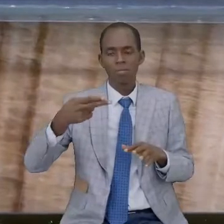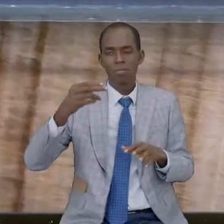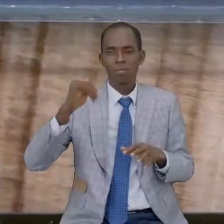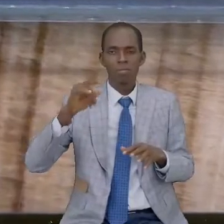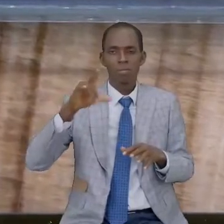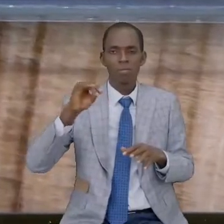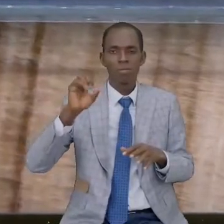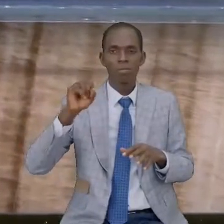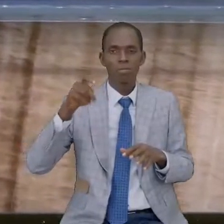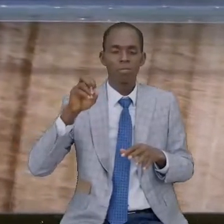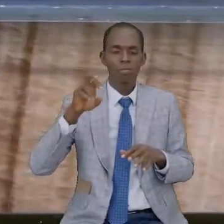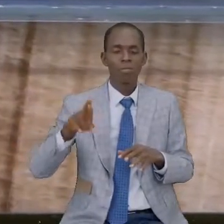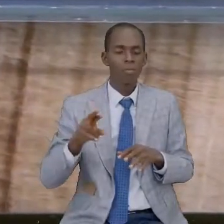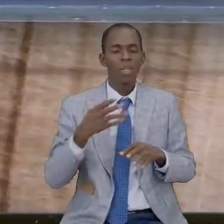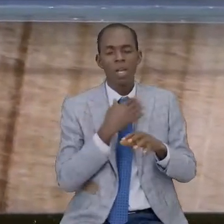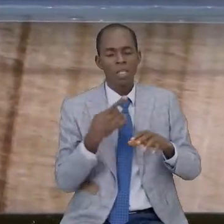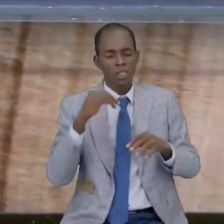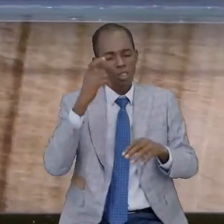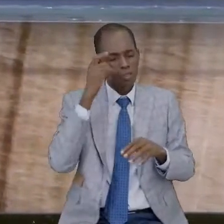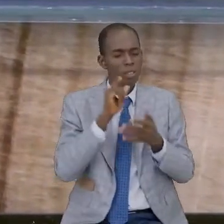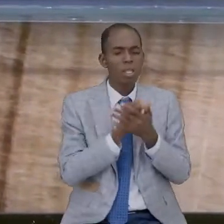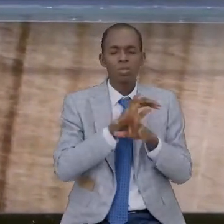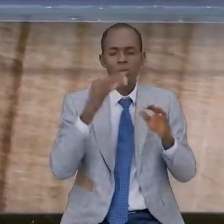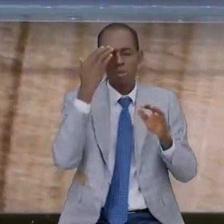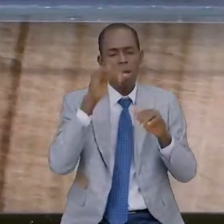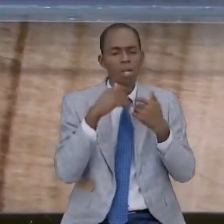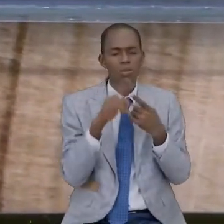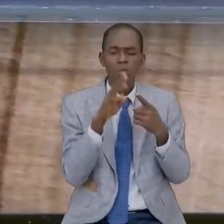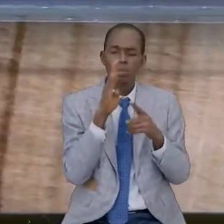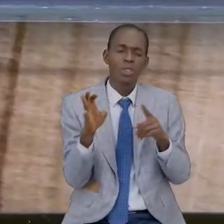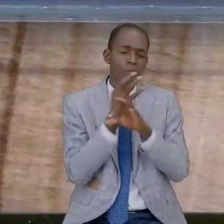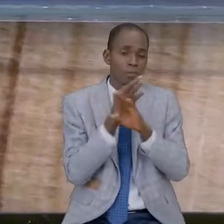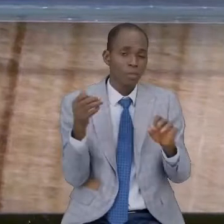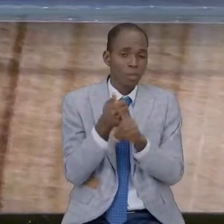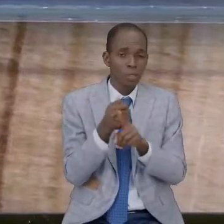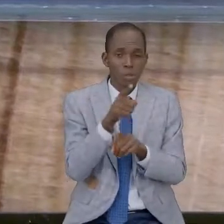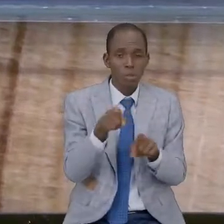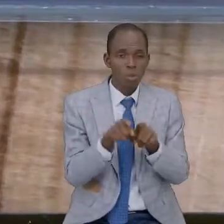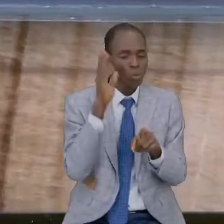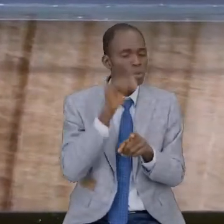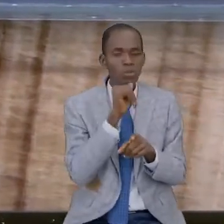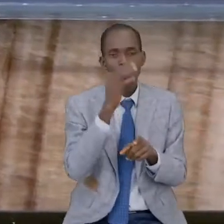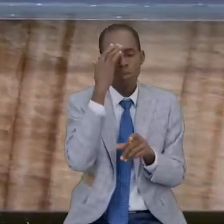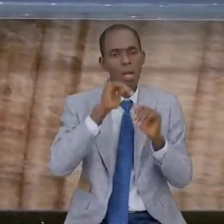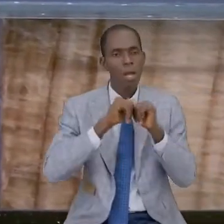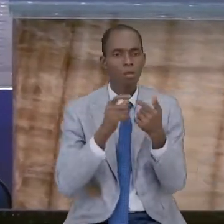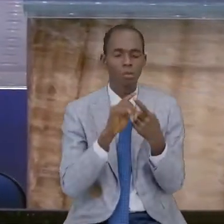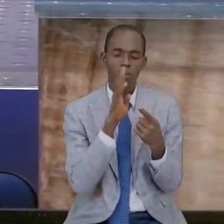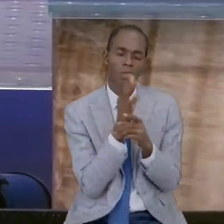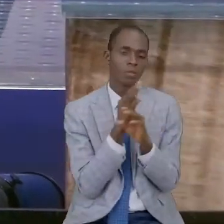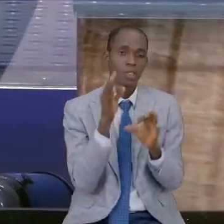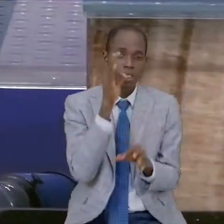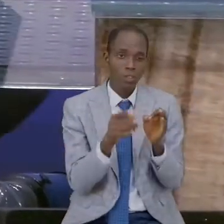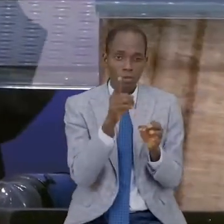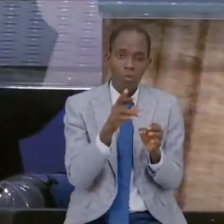tutors and the governors that do not know how to be free themselves, you too, you will not know how to be free. If you were free,